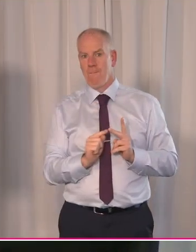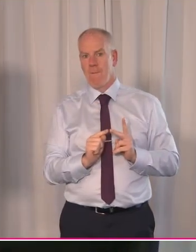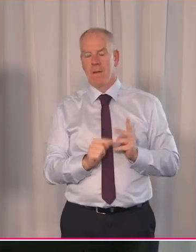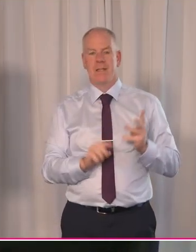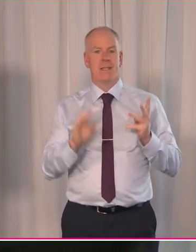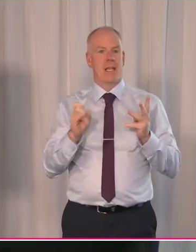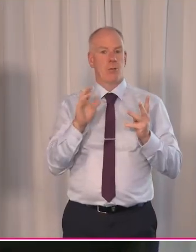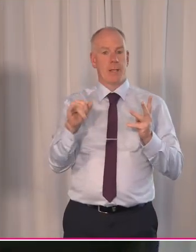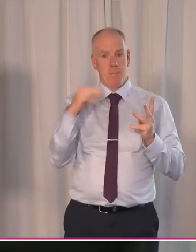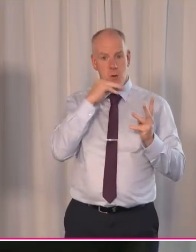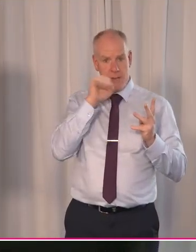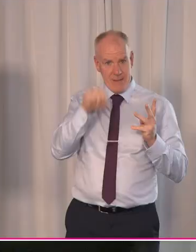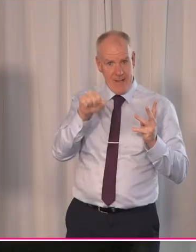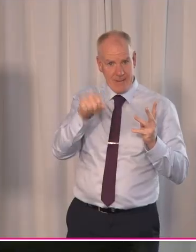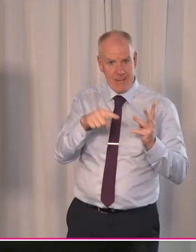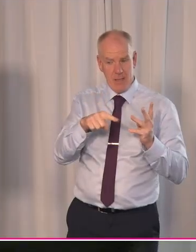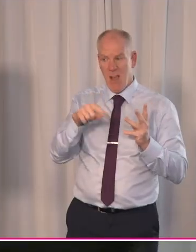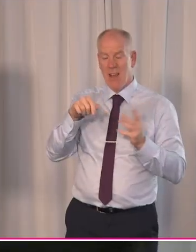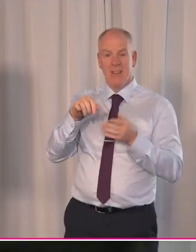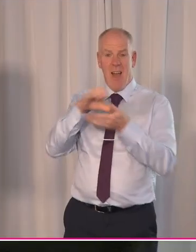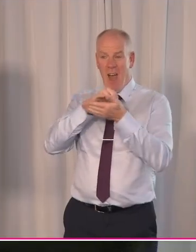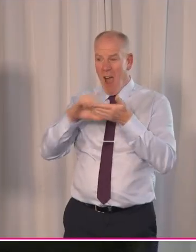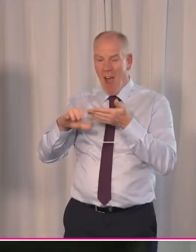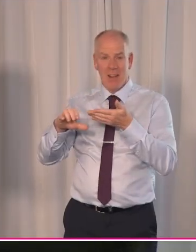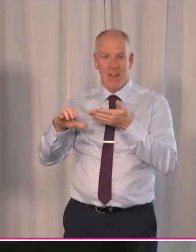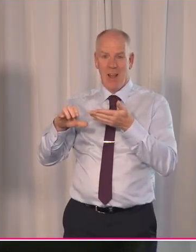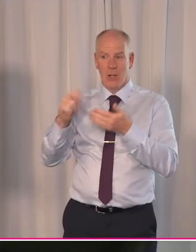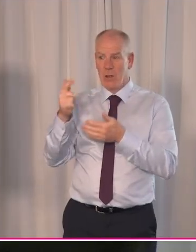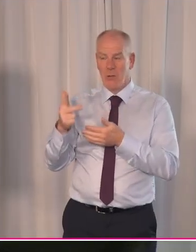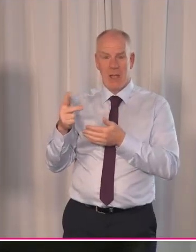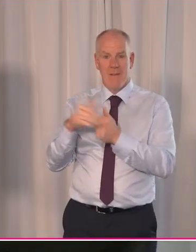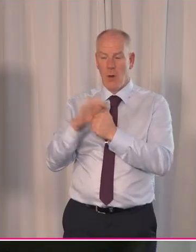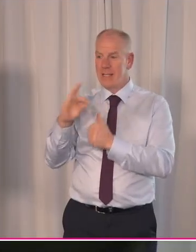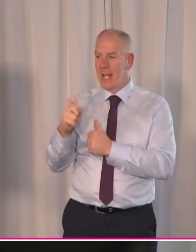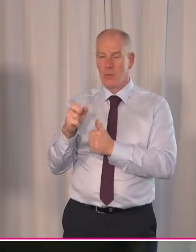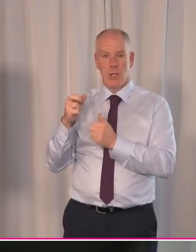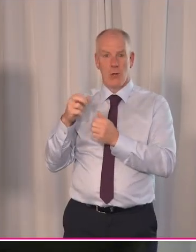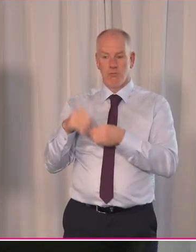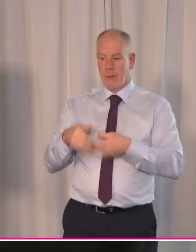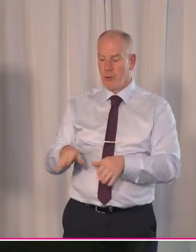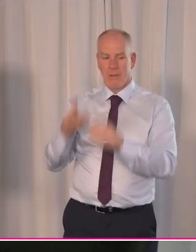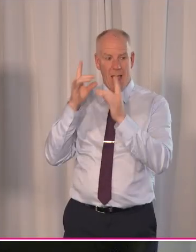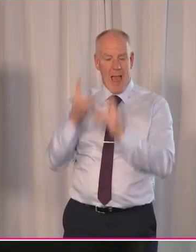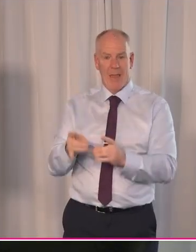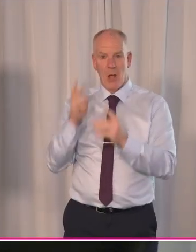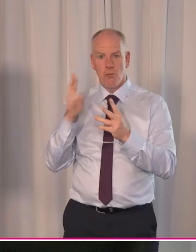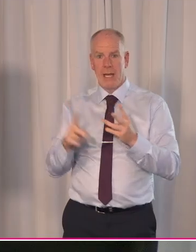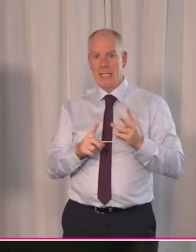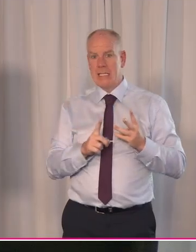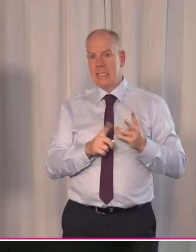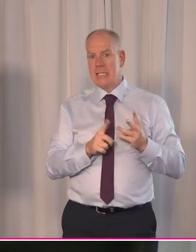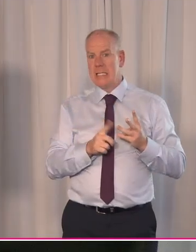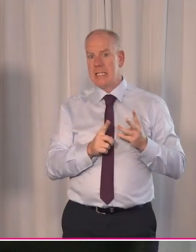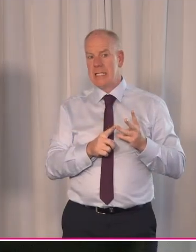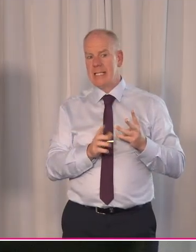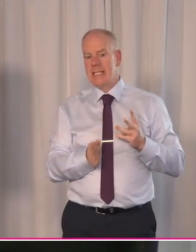is important, and we have a whole article dedicated to sexual and reproductive health and rights, but we're still probably more interested